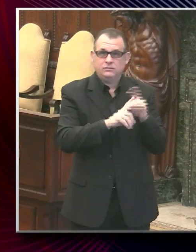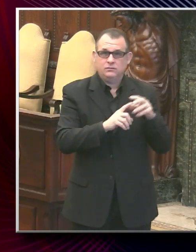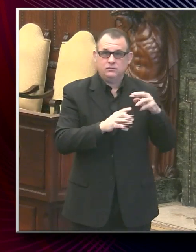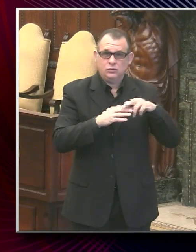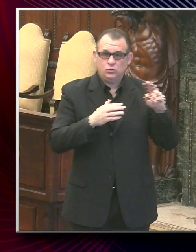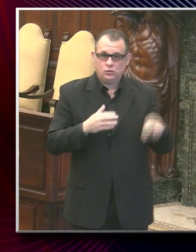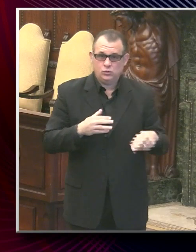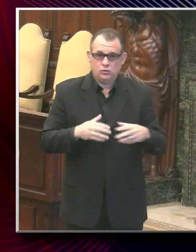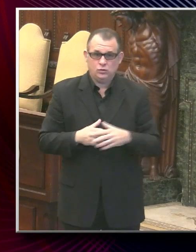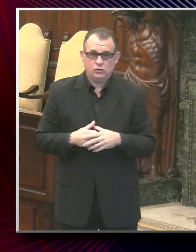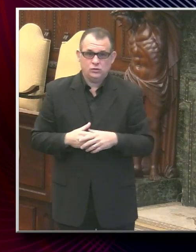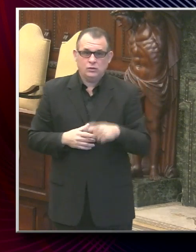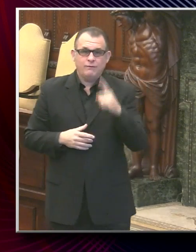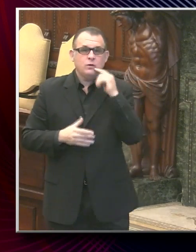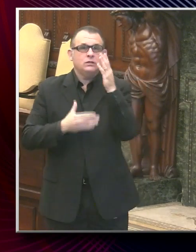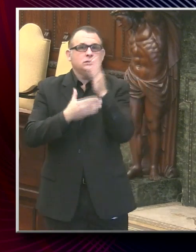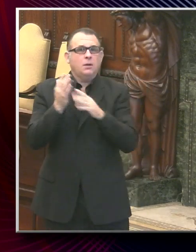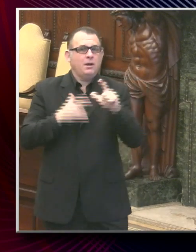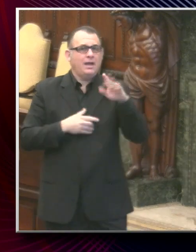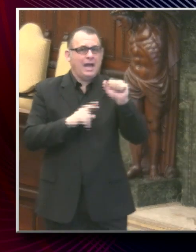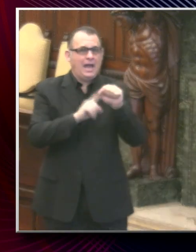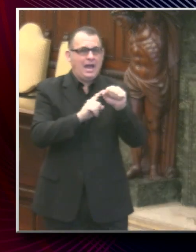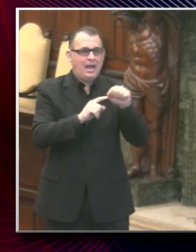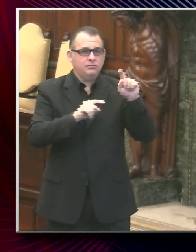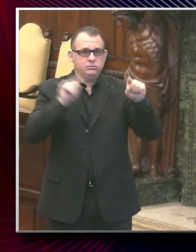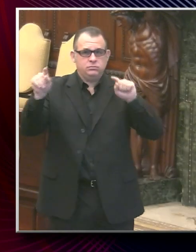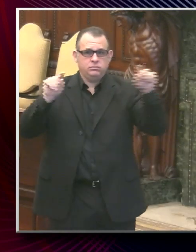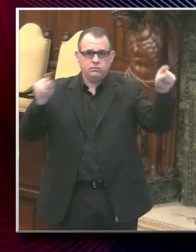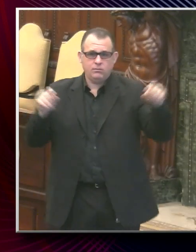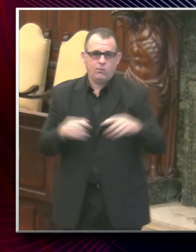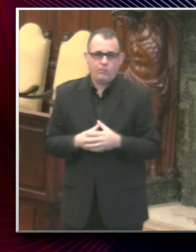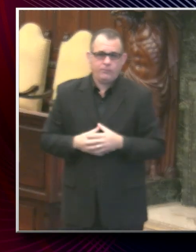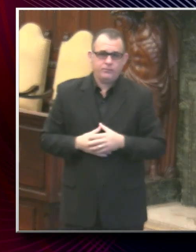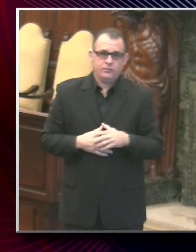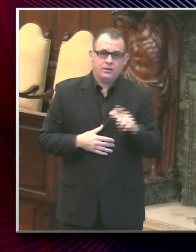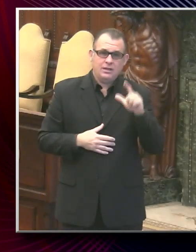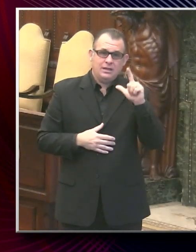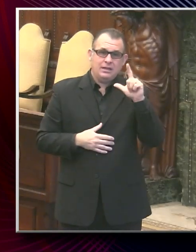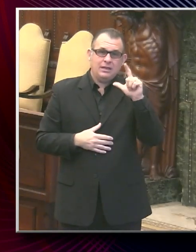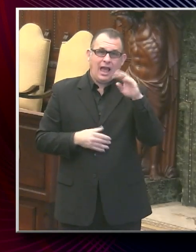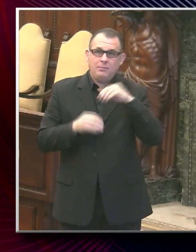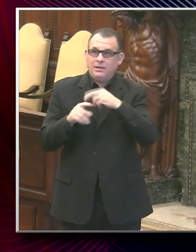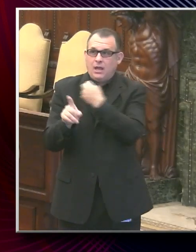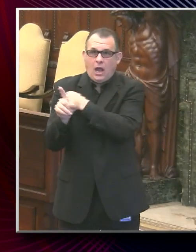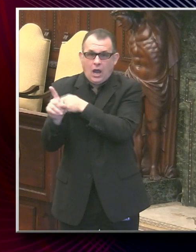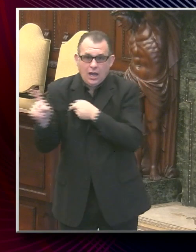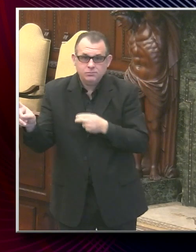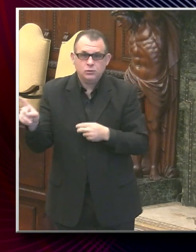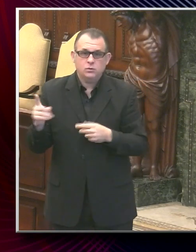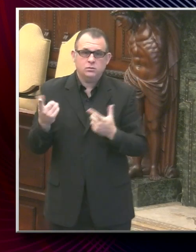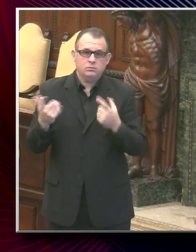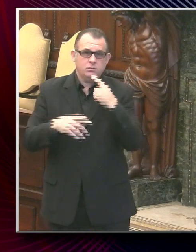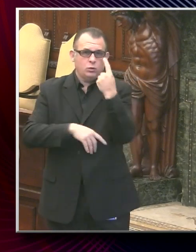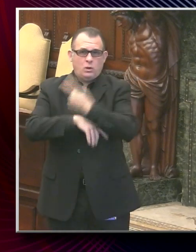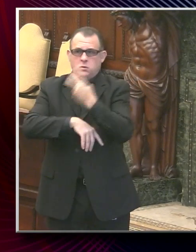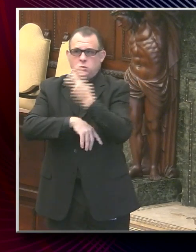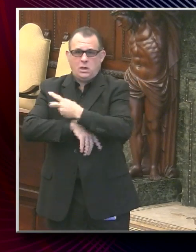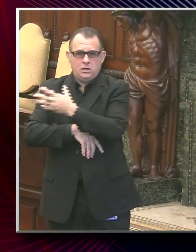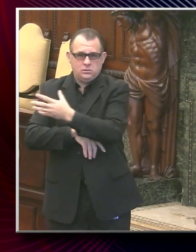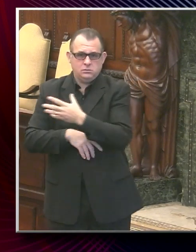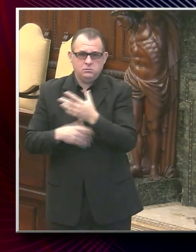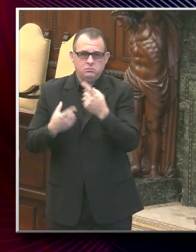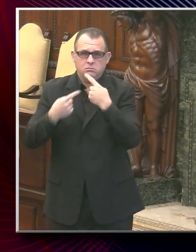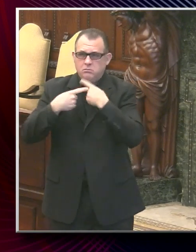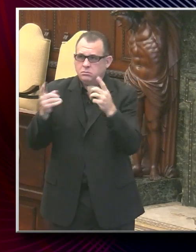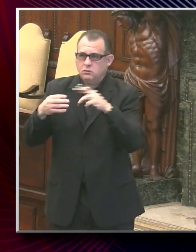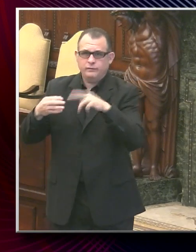some laboratories. Now, our local laboratories, such as laboratories in hospitals, are taking 1 to 2 days on average to report out both